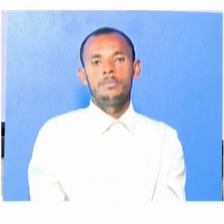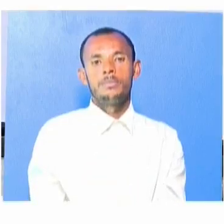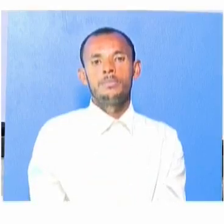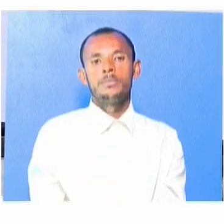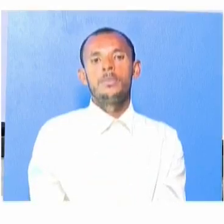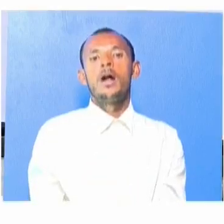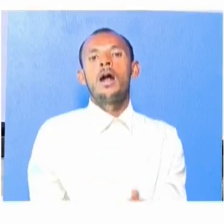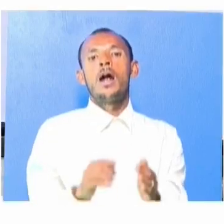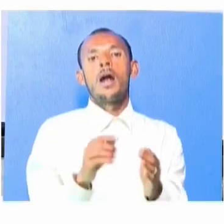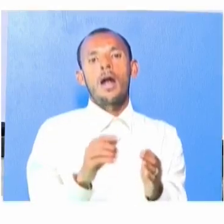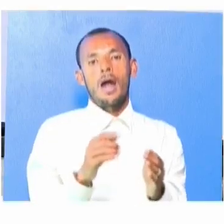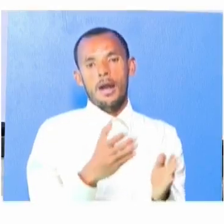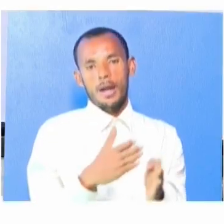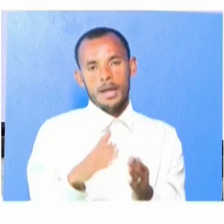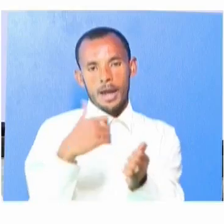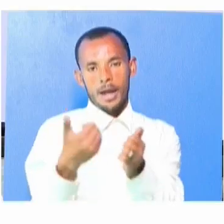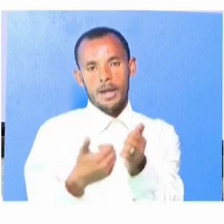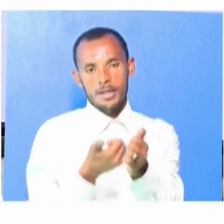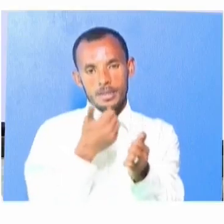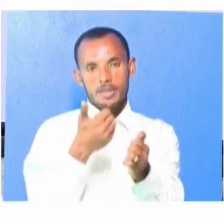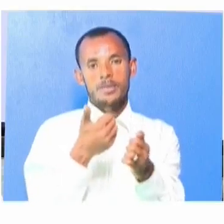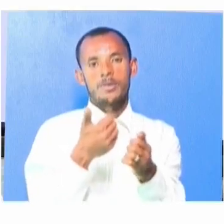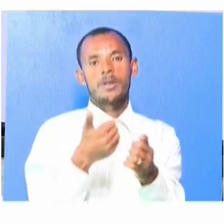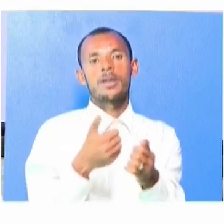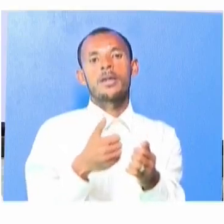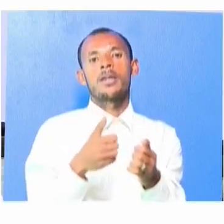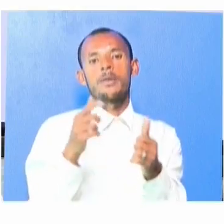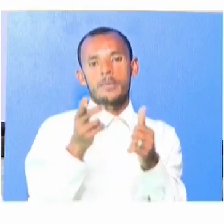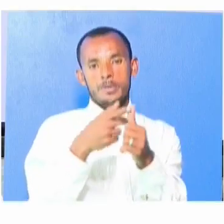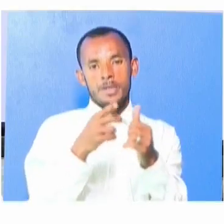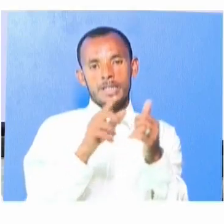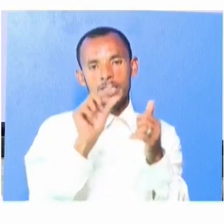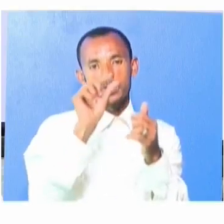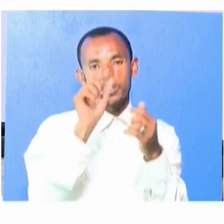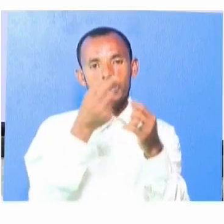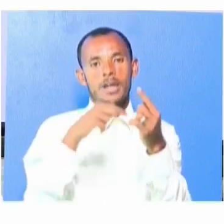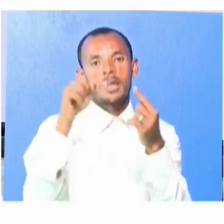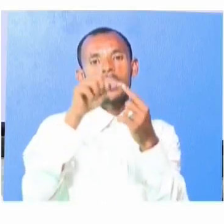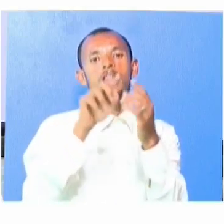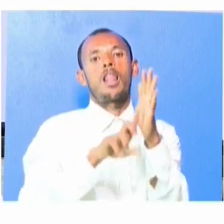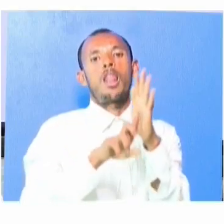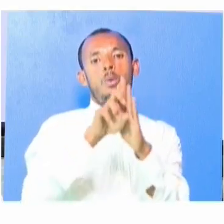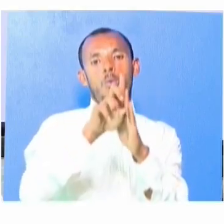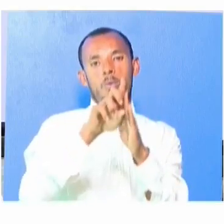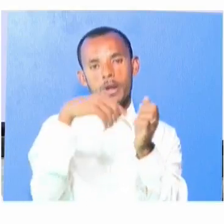Arrange the following numbers in ascending order. Arrange